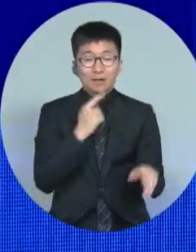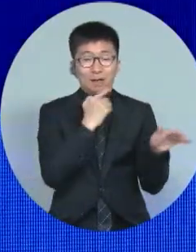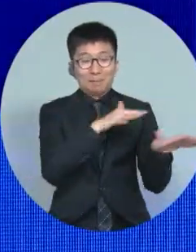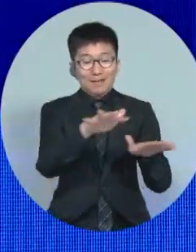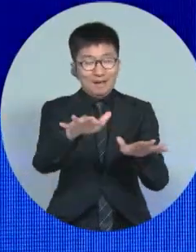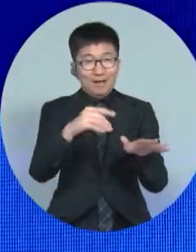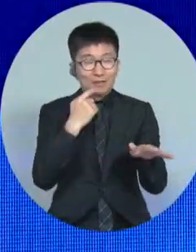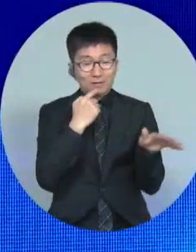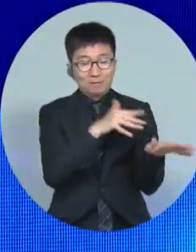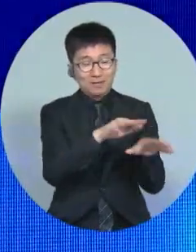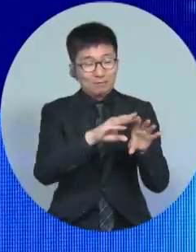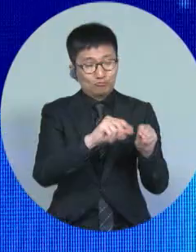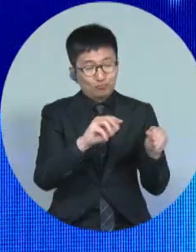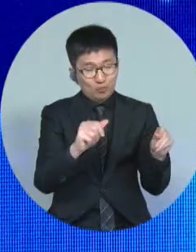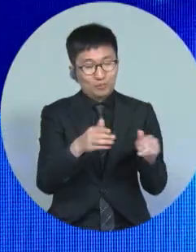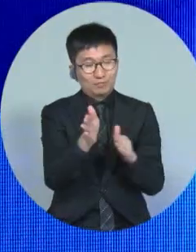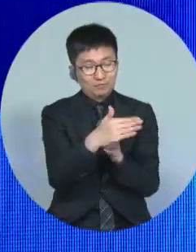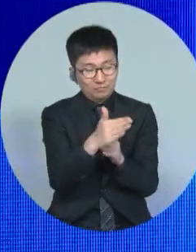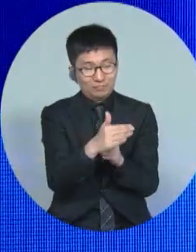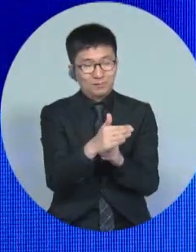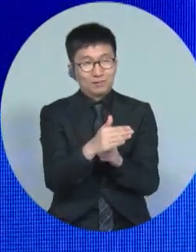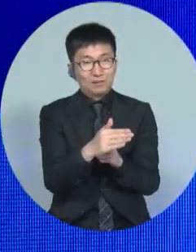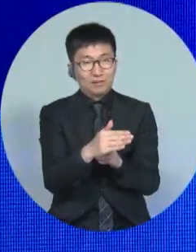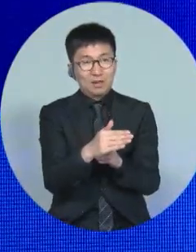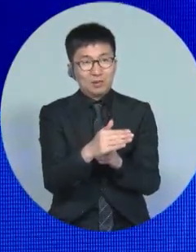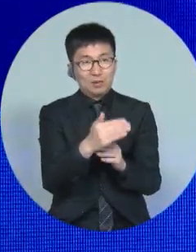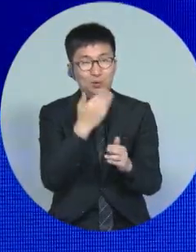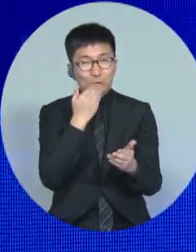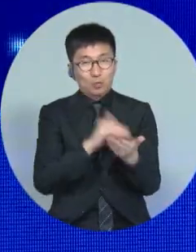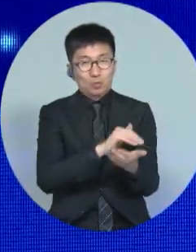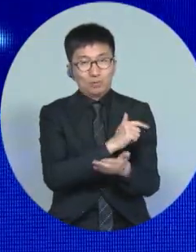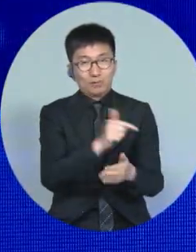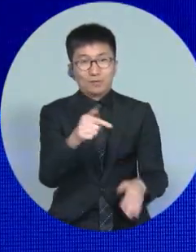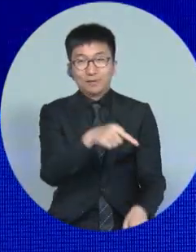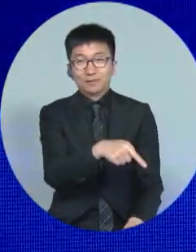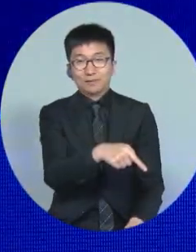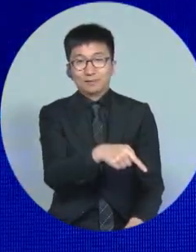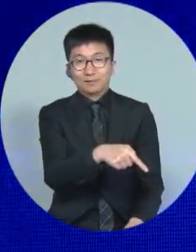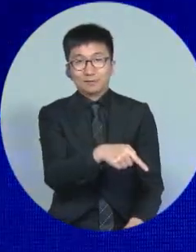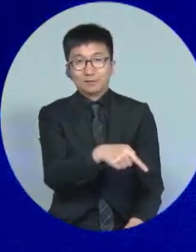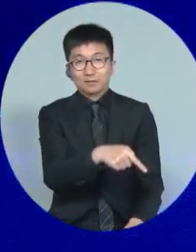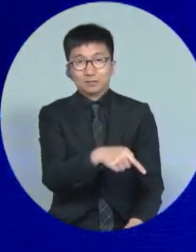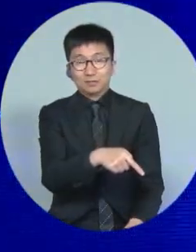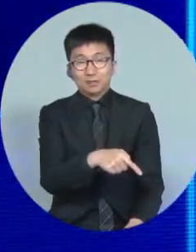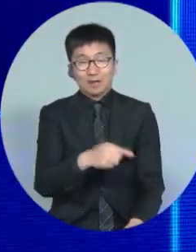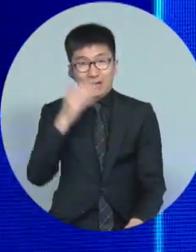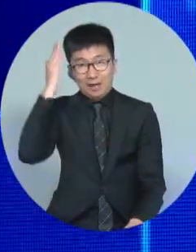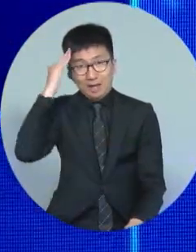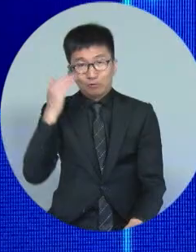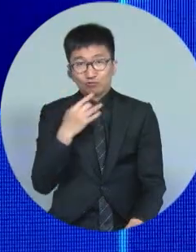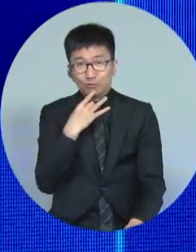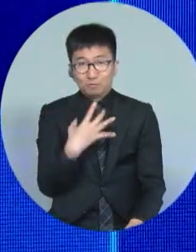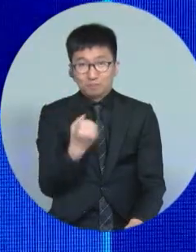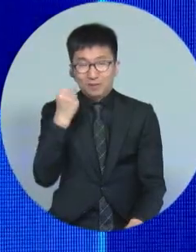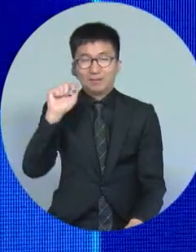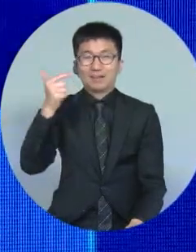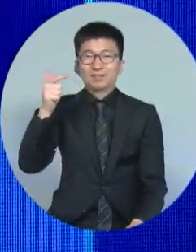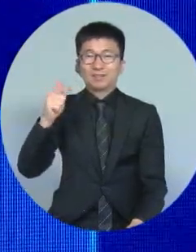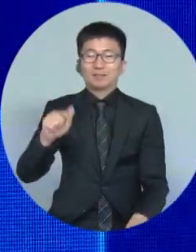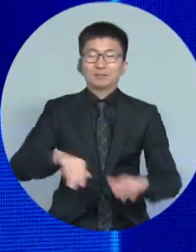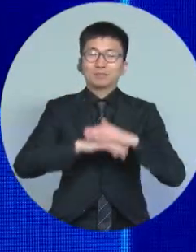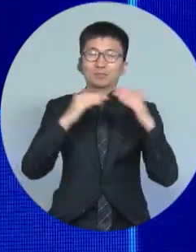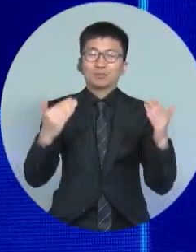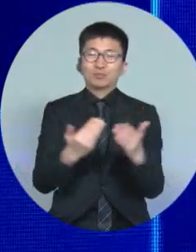fish, whatever's in the sea. And the World Bank and others know that economic growth is going to have to come led